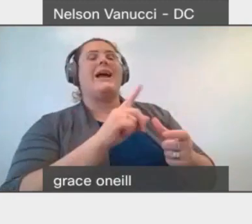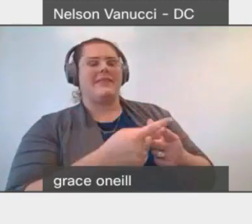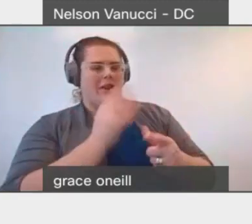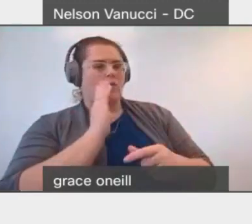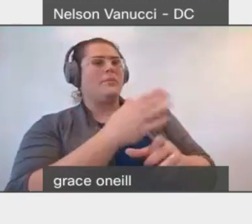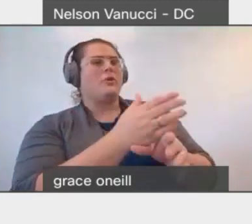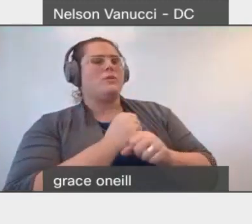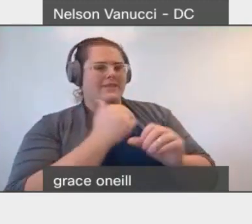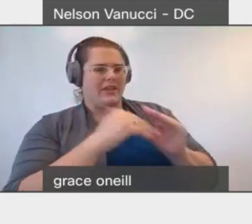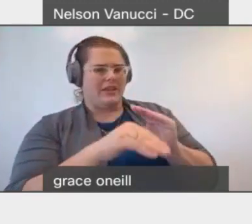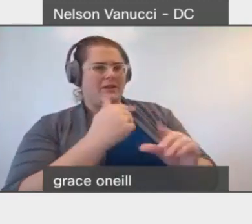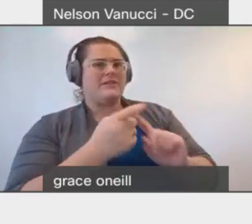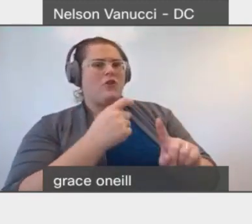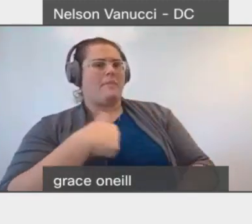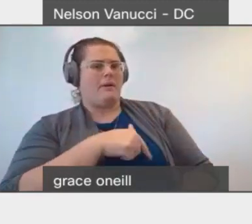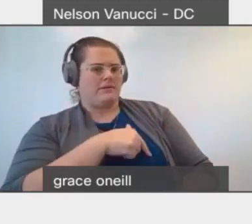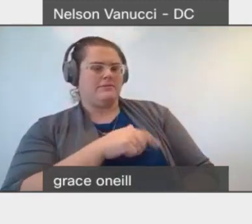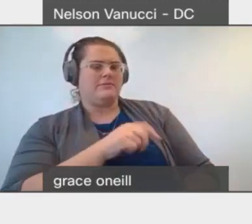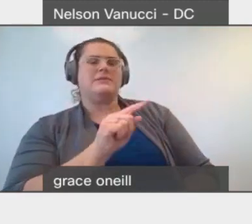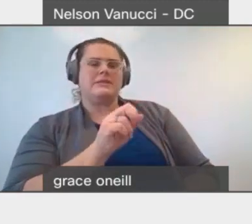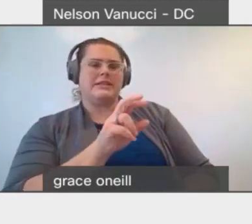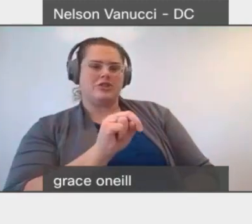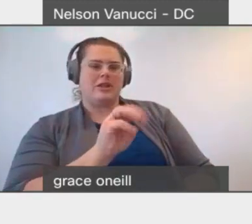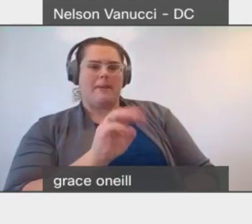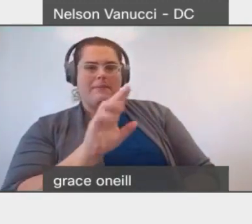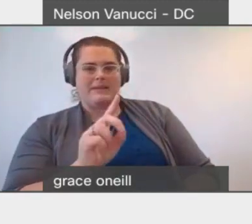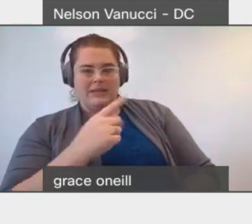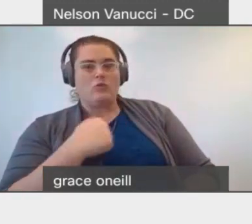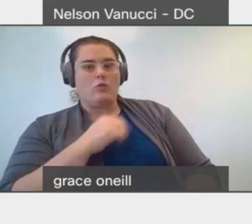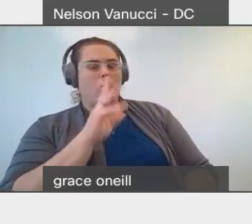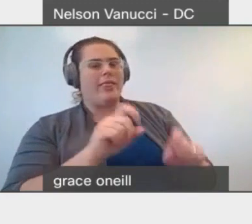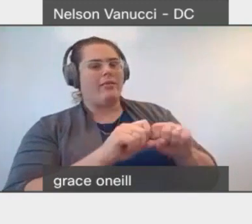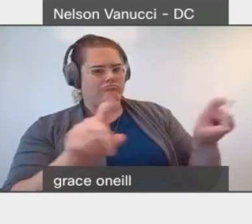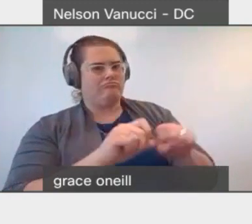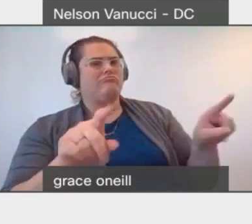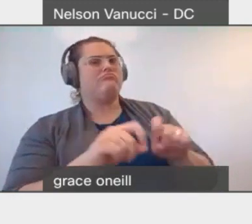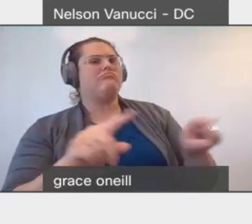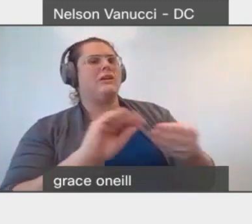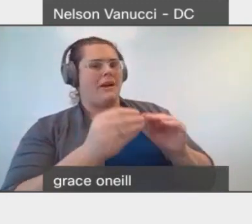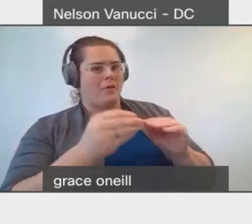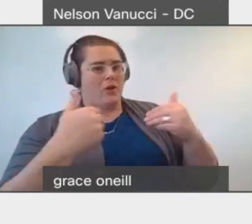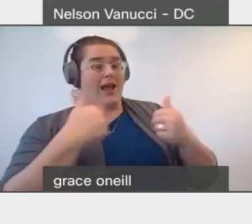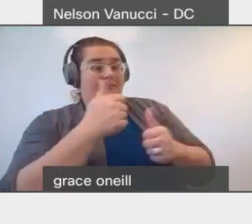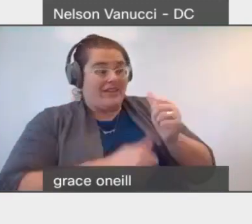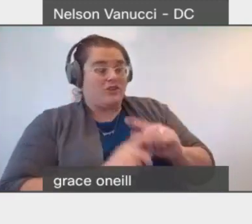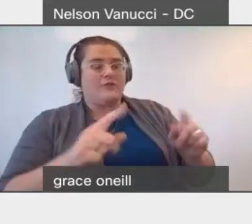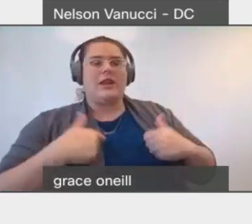Station MD, and we will send you the number, the people that we have at each address that are enrolled